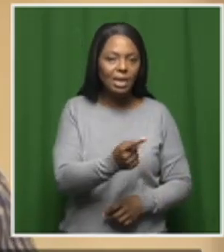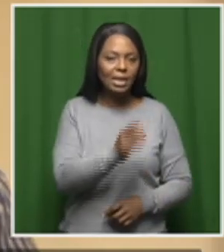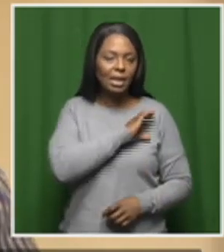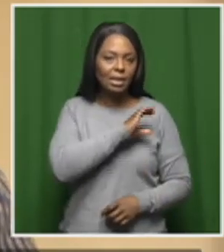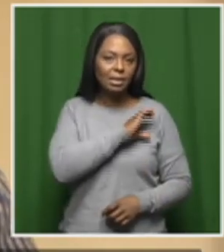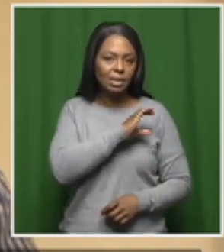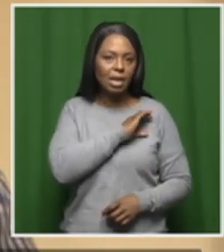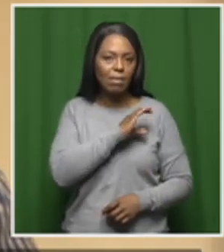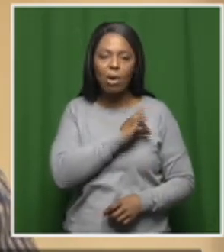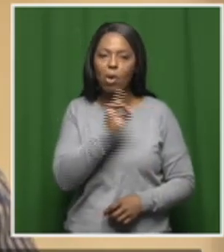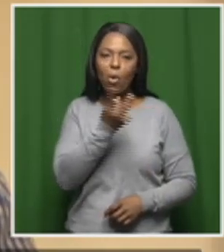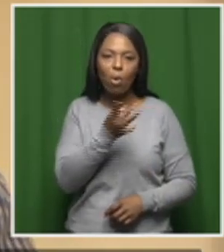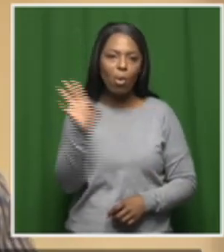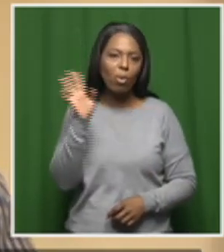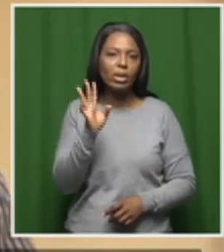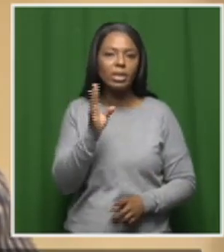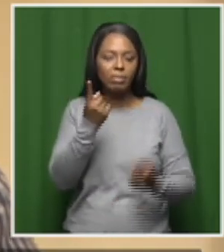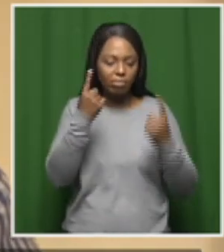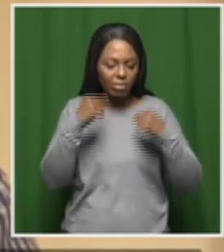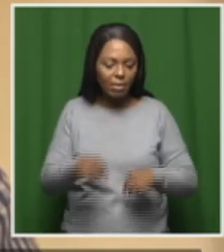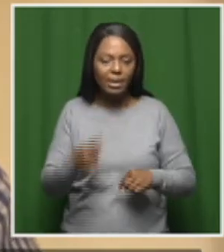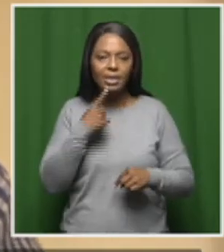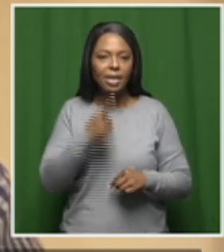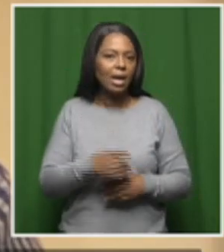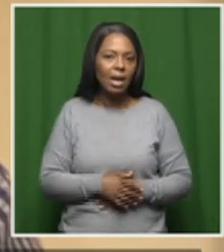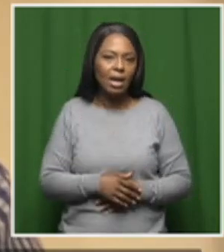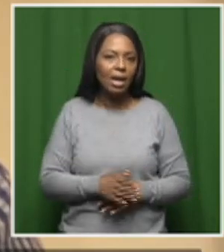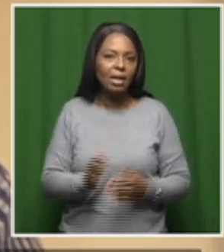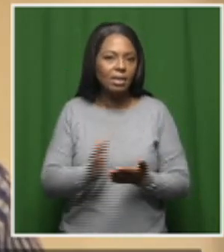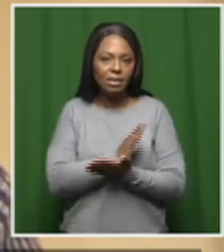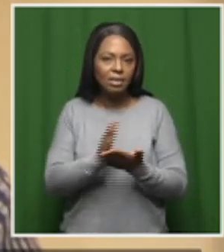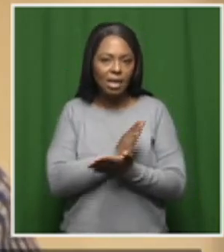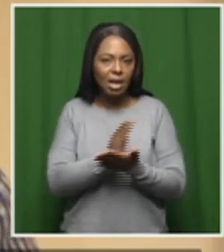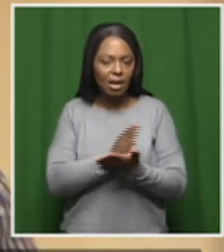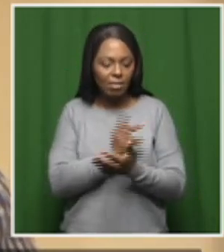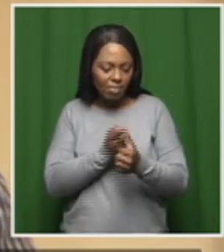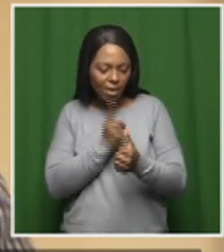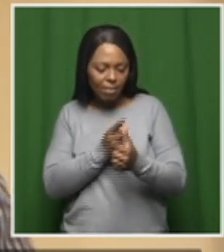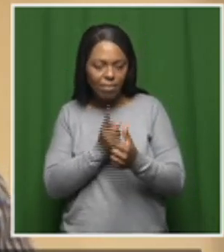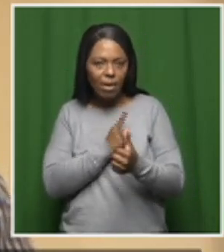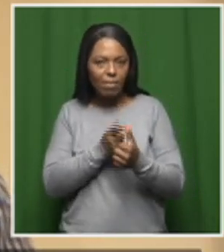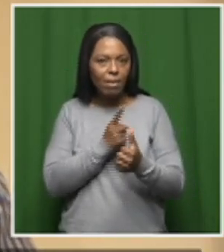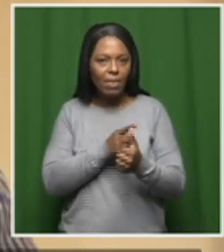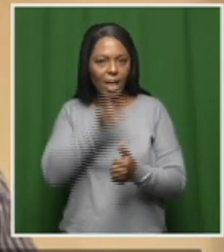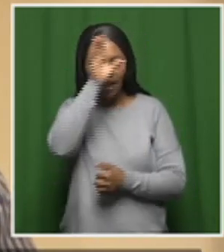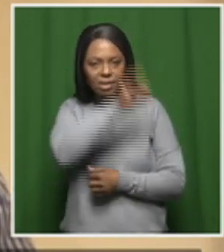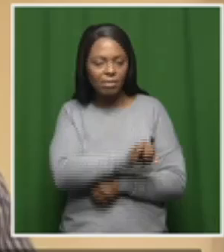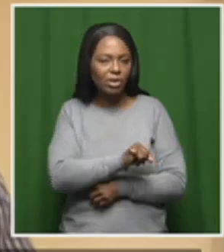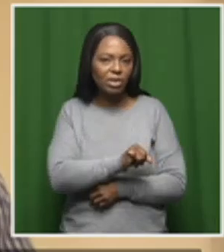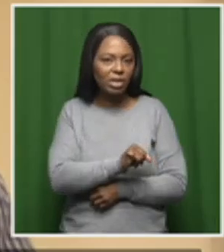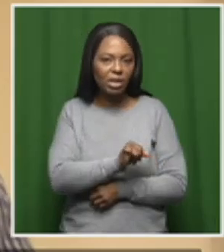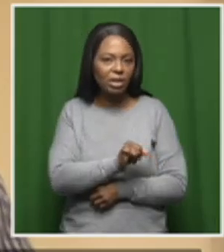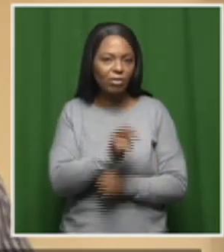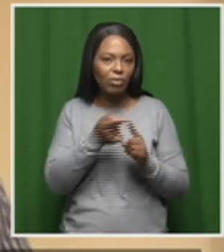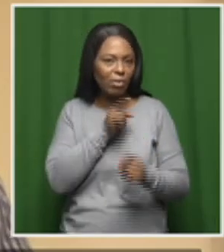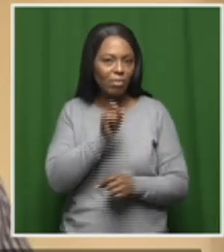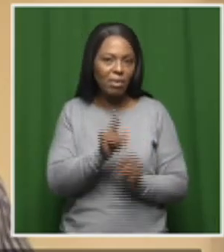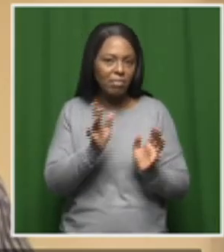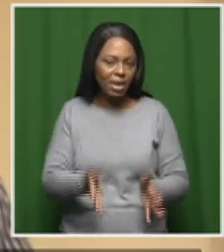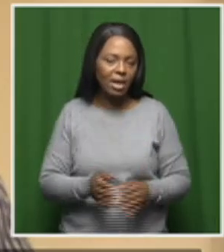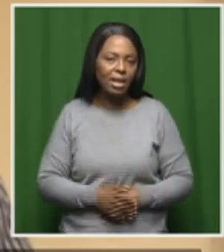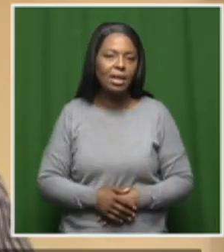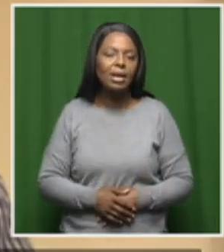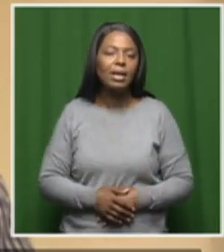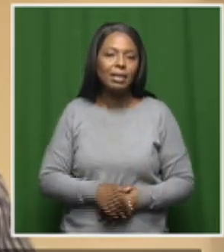out on that their accounts have been estimated. We started a project called Project Lukisa where we are dealing with all the queries